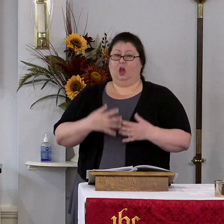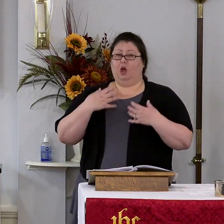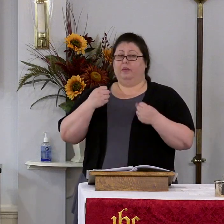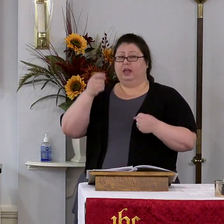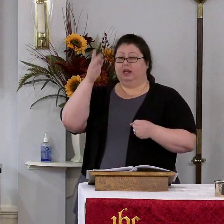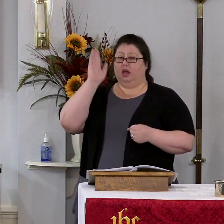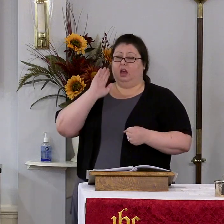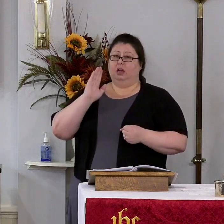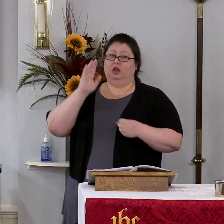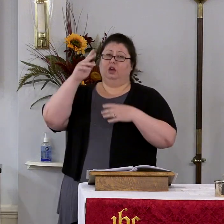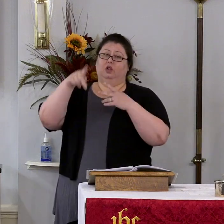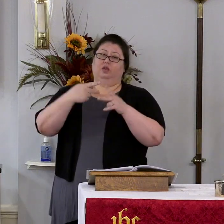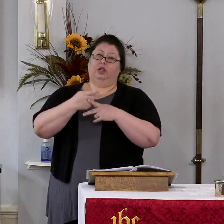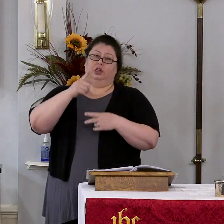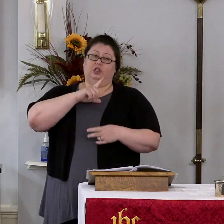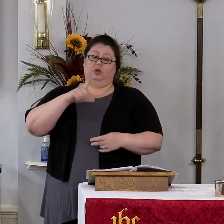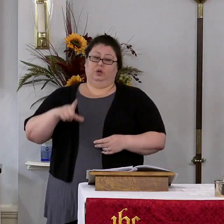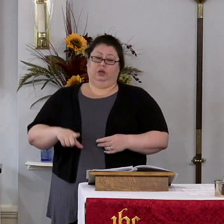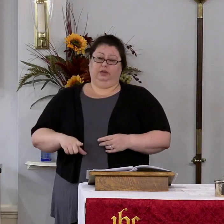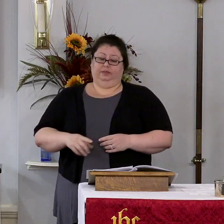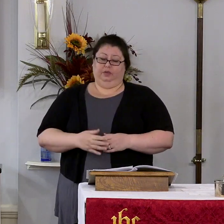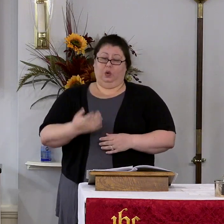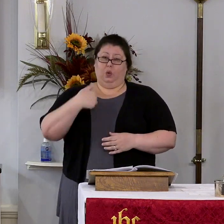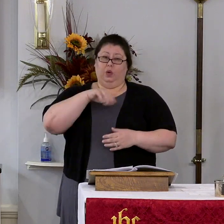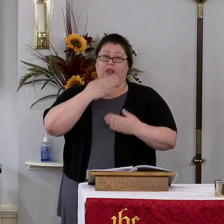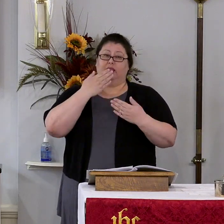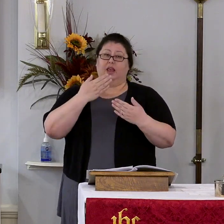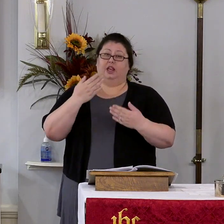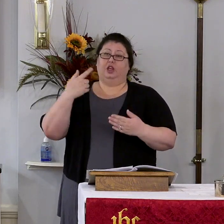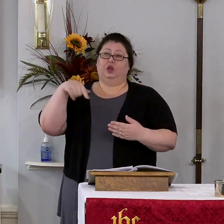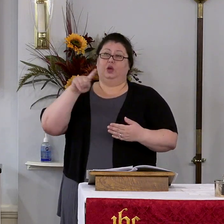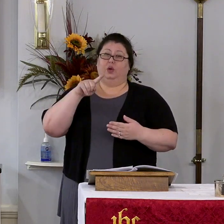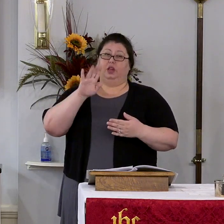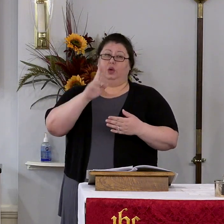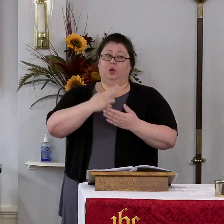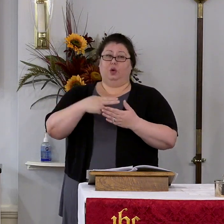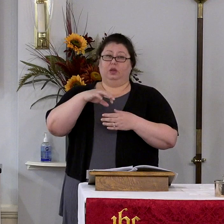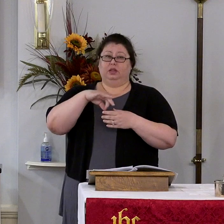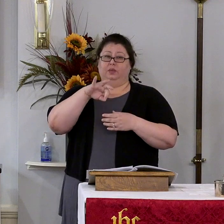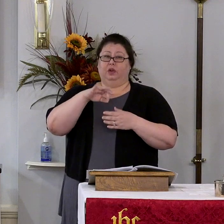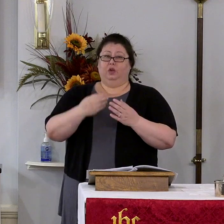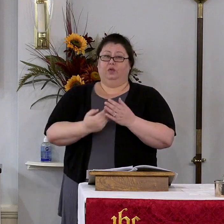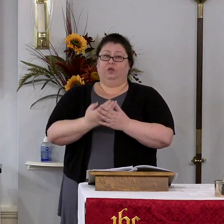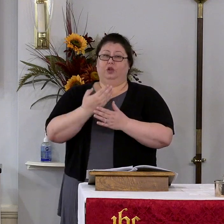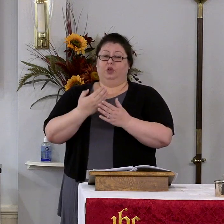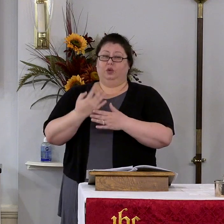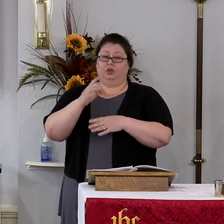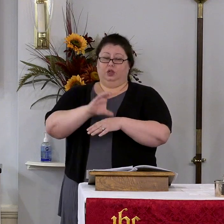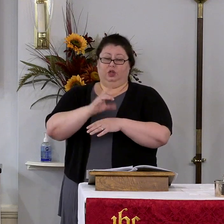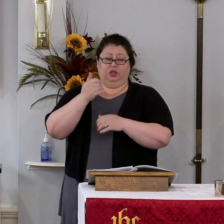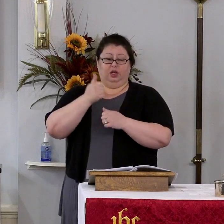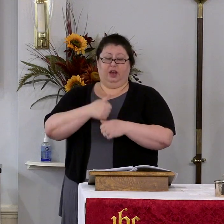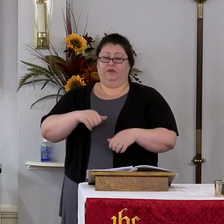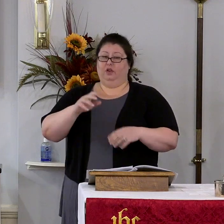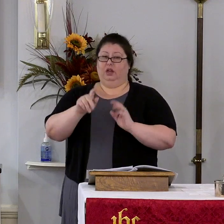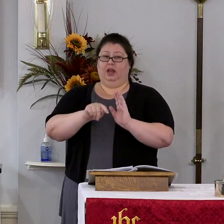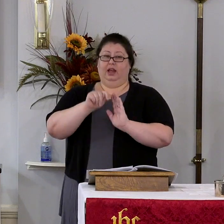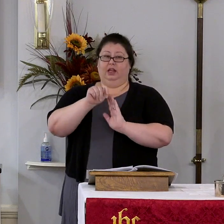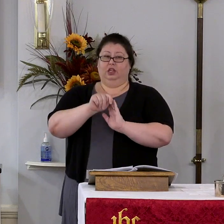Almighty God, gracious Lord, we thank you that your Holy Spirit renews the church in every